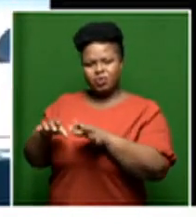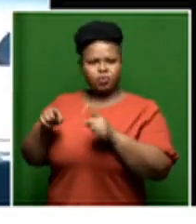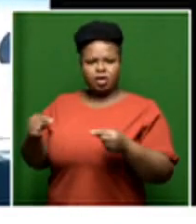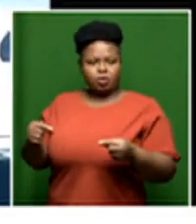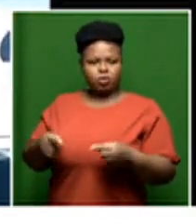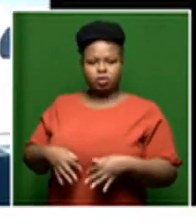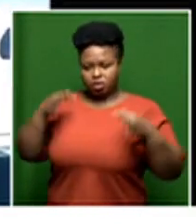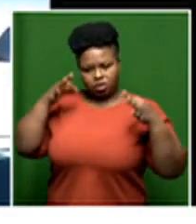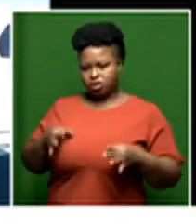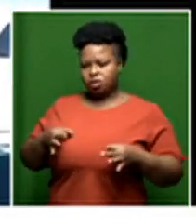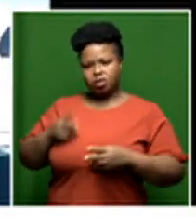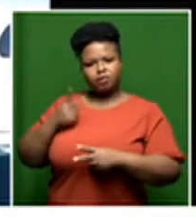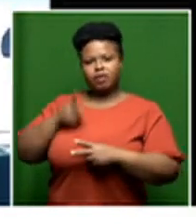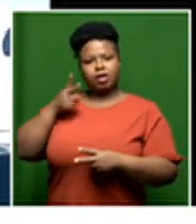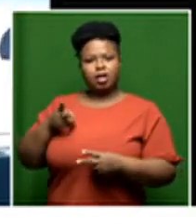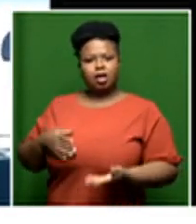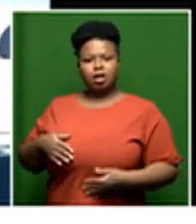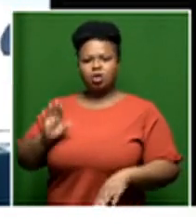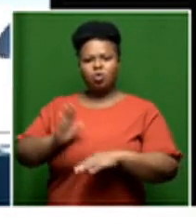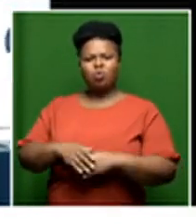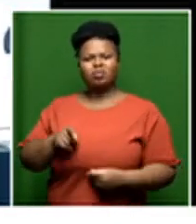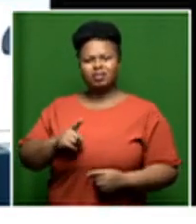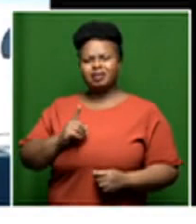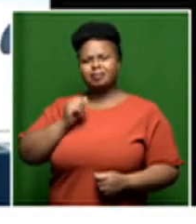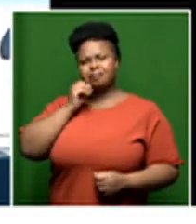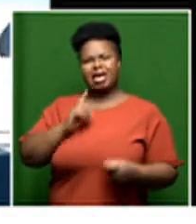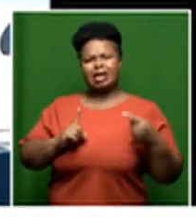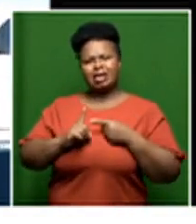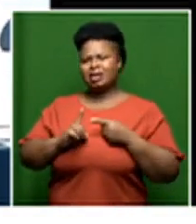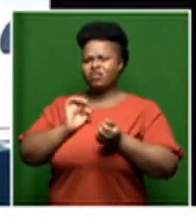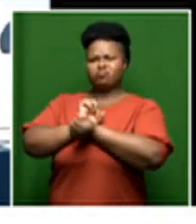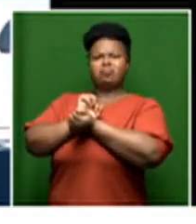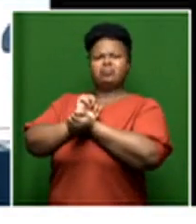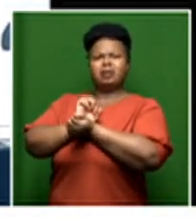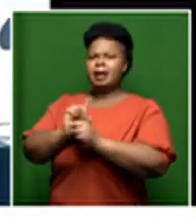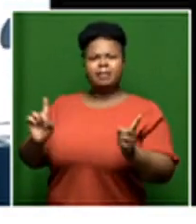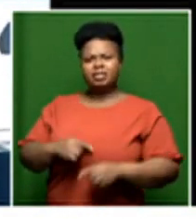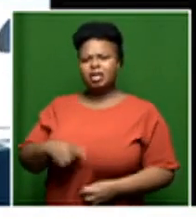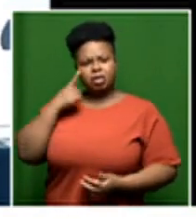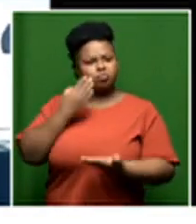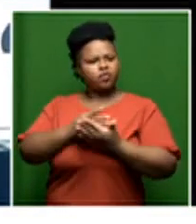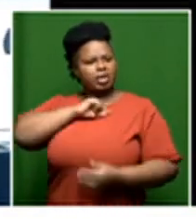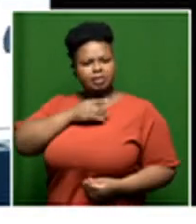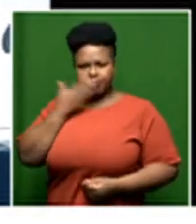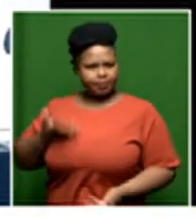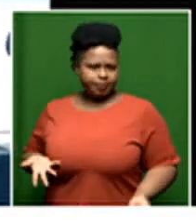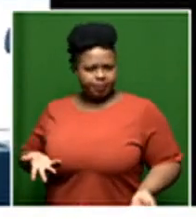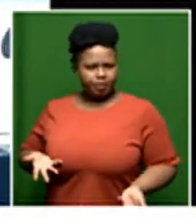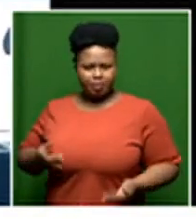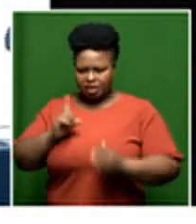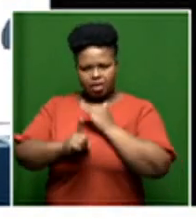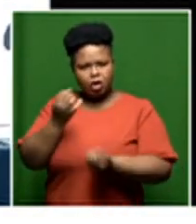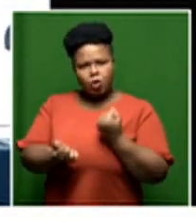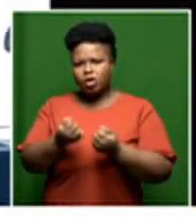base our decisions on a man or persecute a man that has not been proved to be guilty in any court of